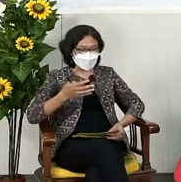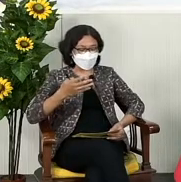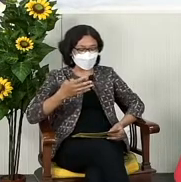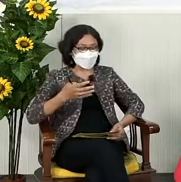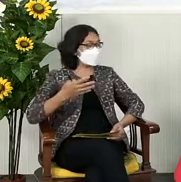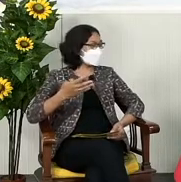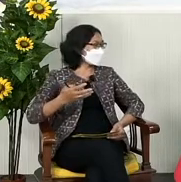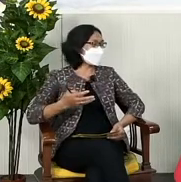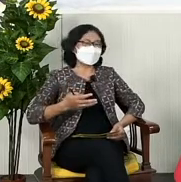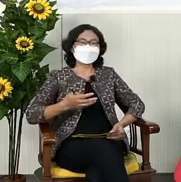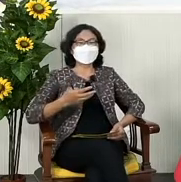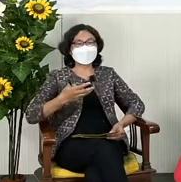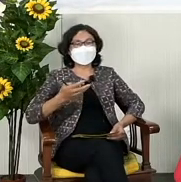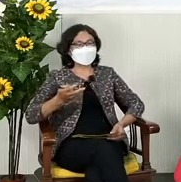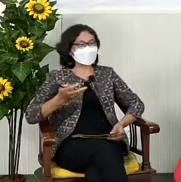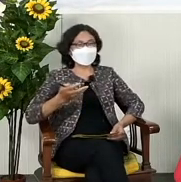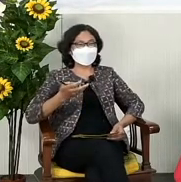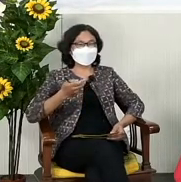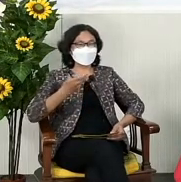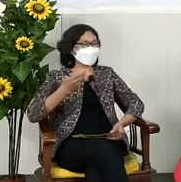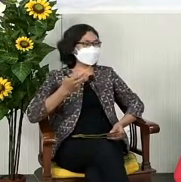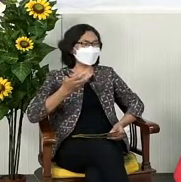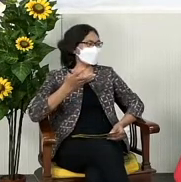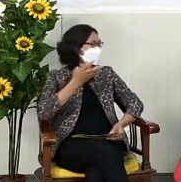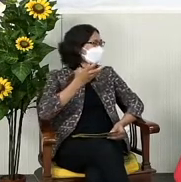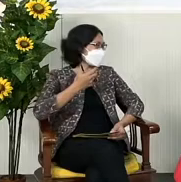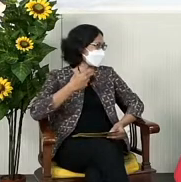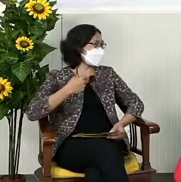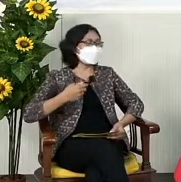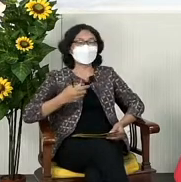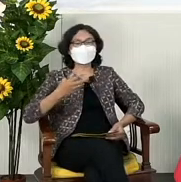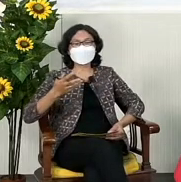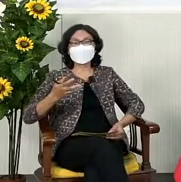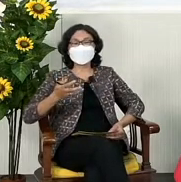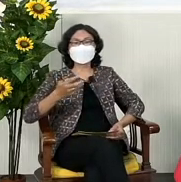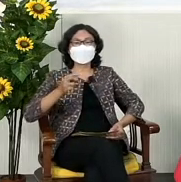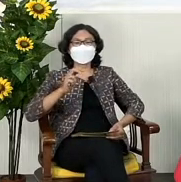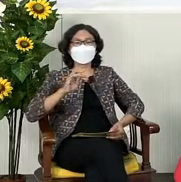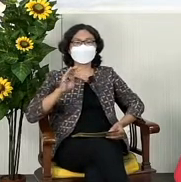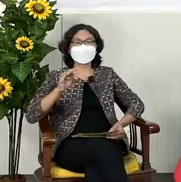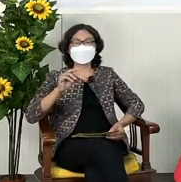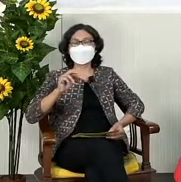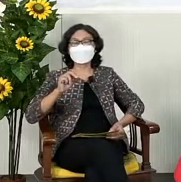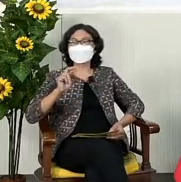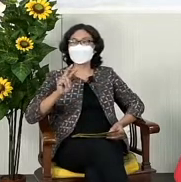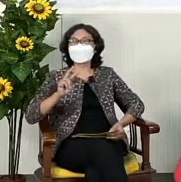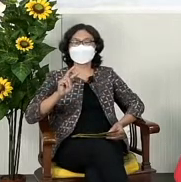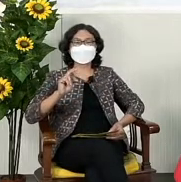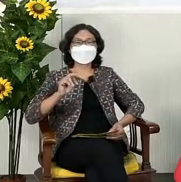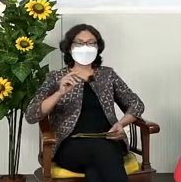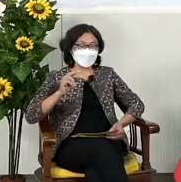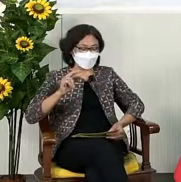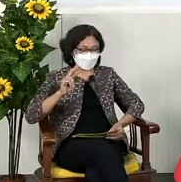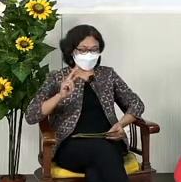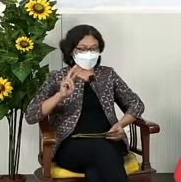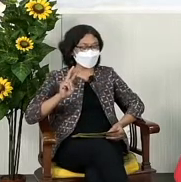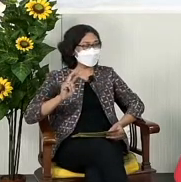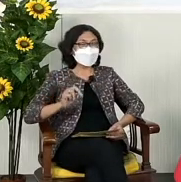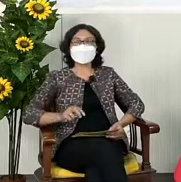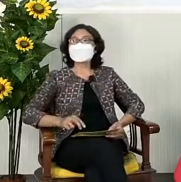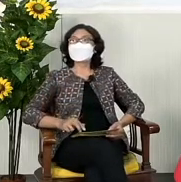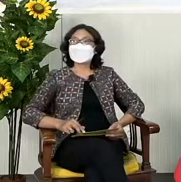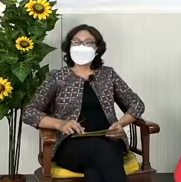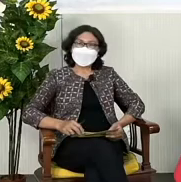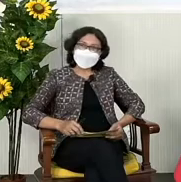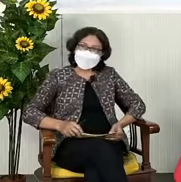eating is also meditate. I think that is very interesting. Yeah, for us to learn from our topic